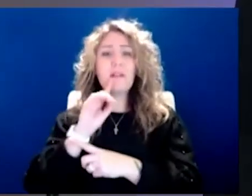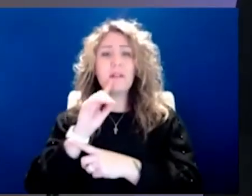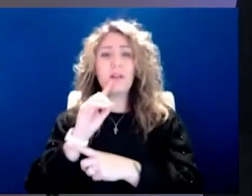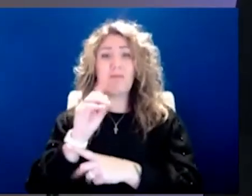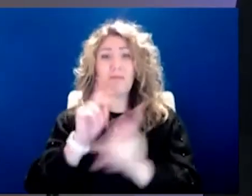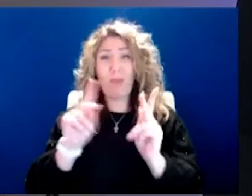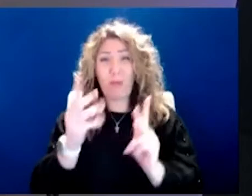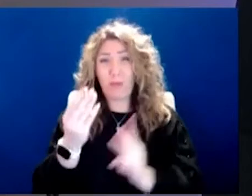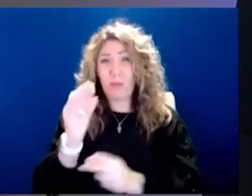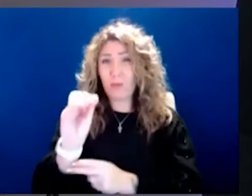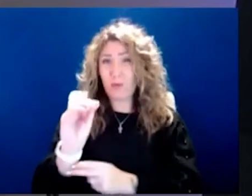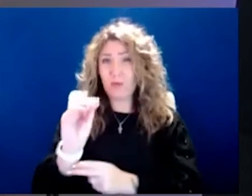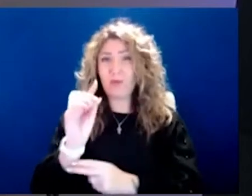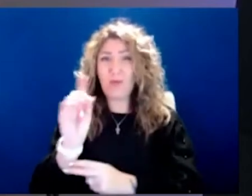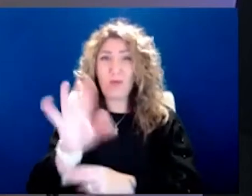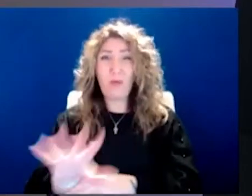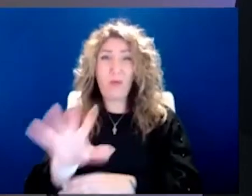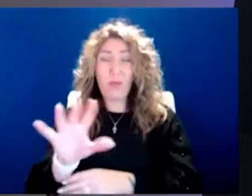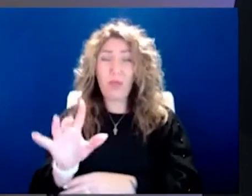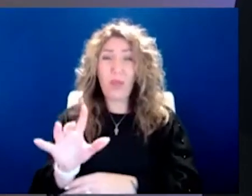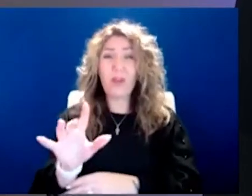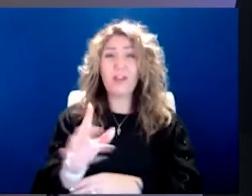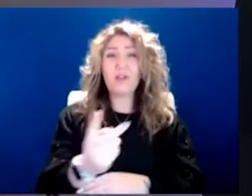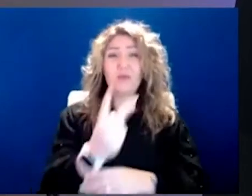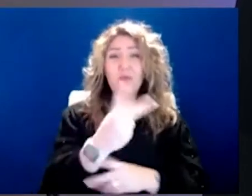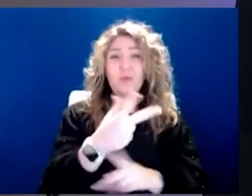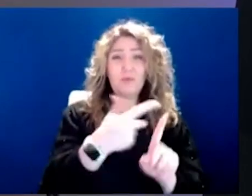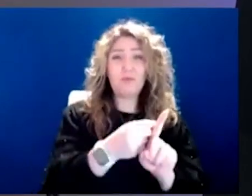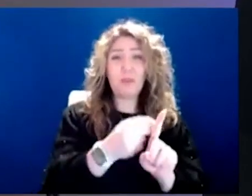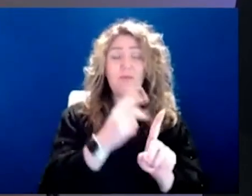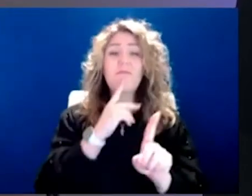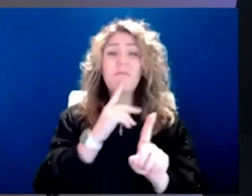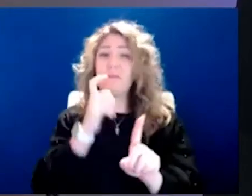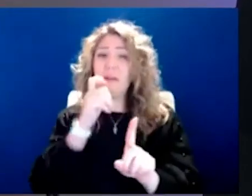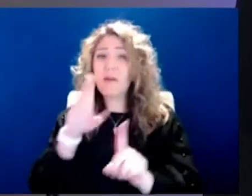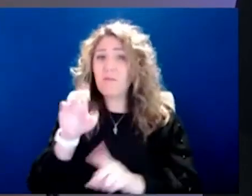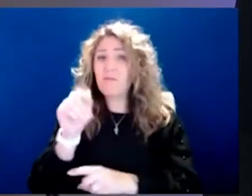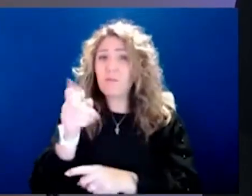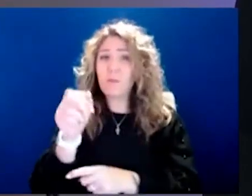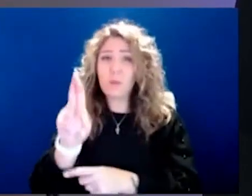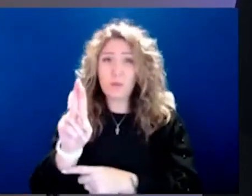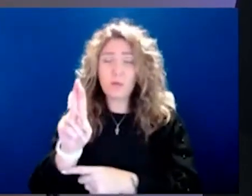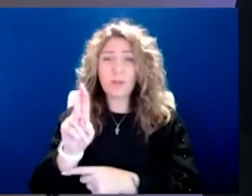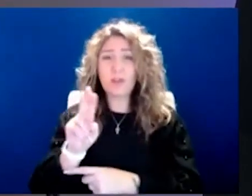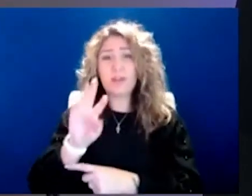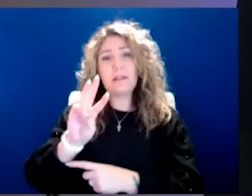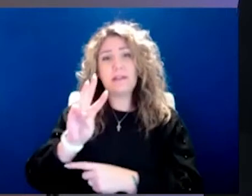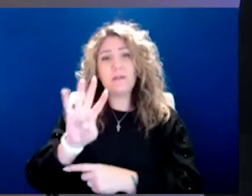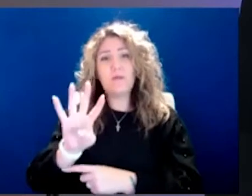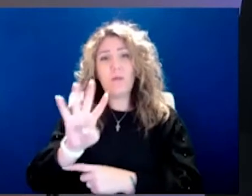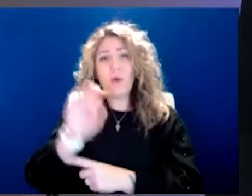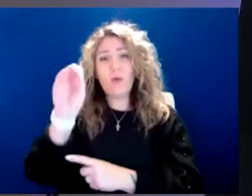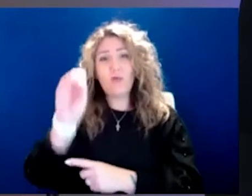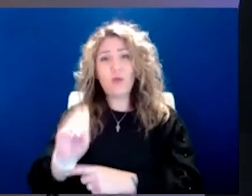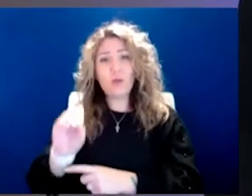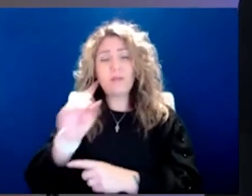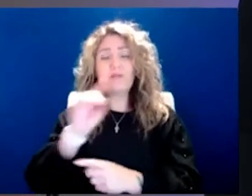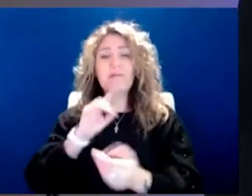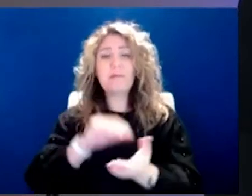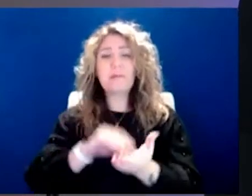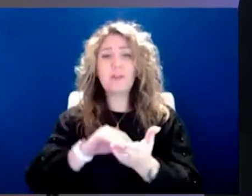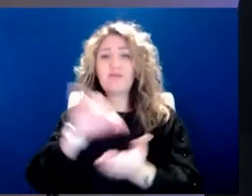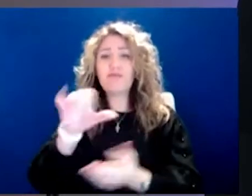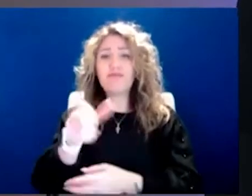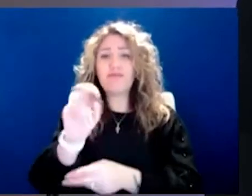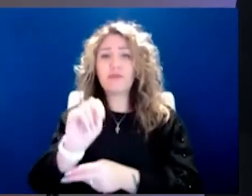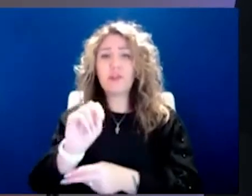have had 2 doses and 64% just 1 dose. Dr. John Doolittle, he is the president and CEO of the Missouri